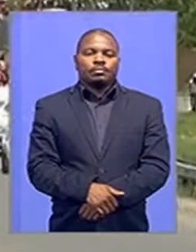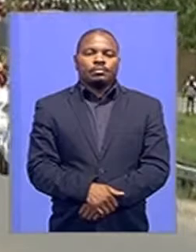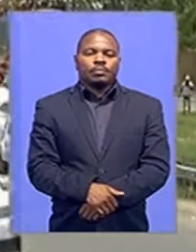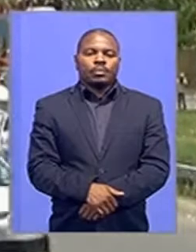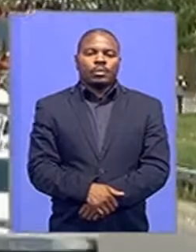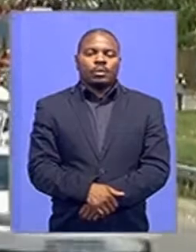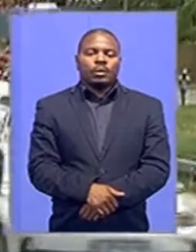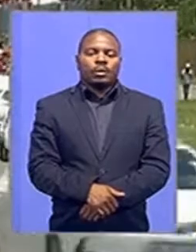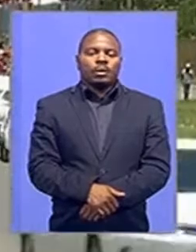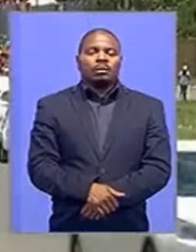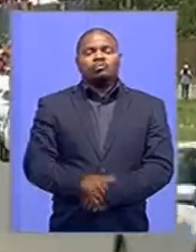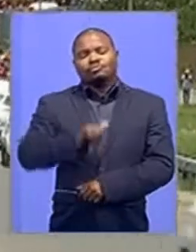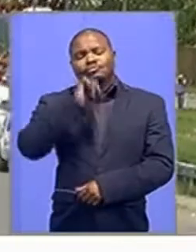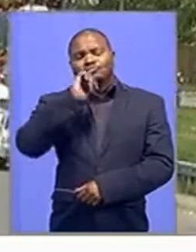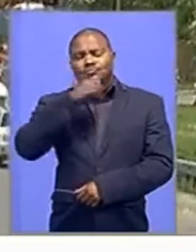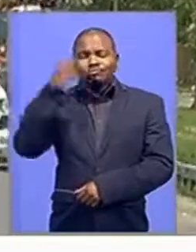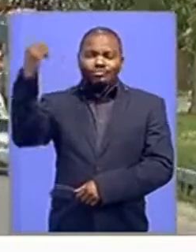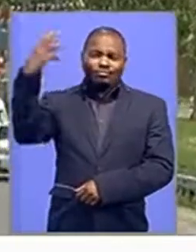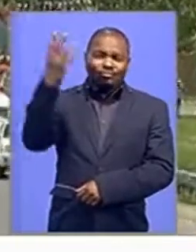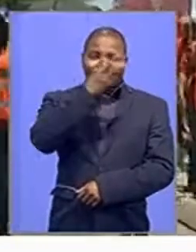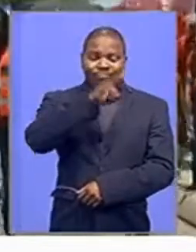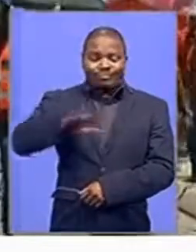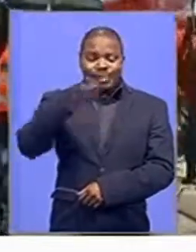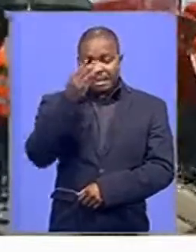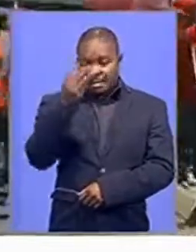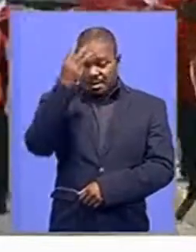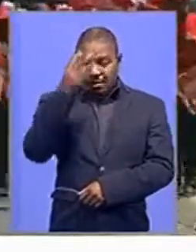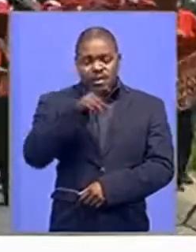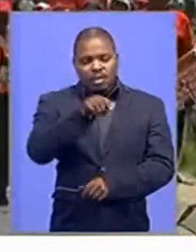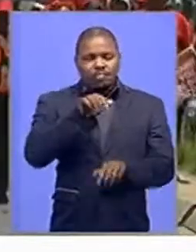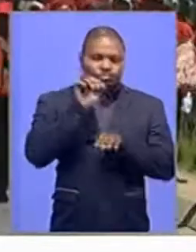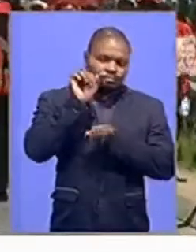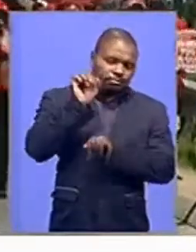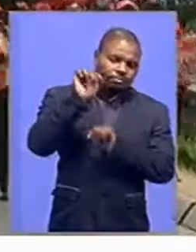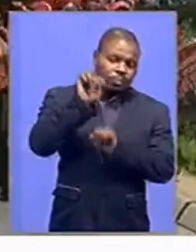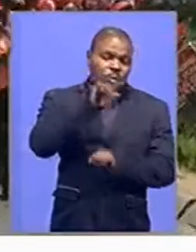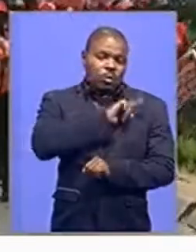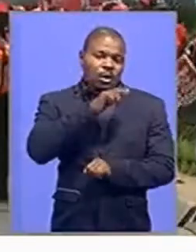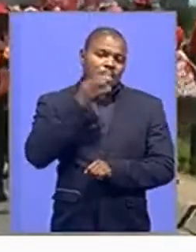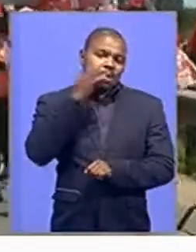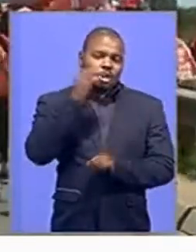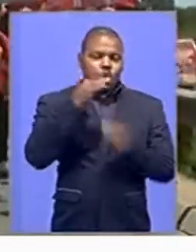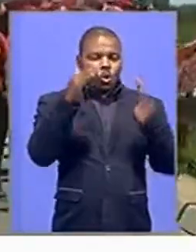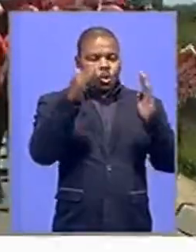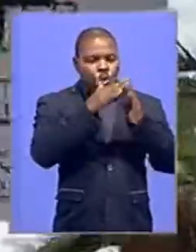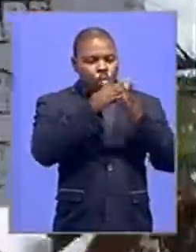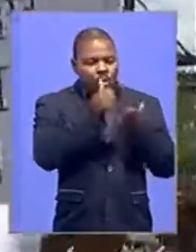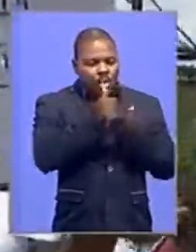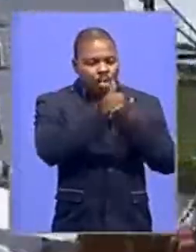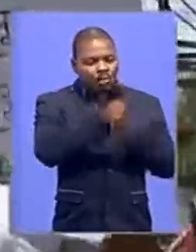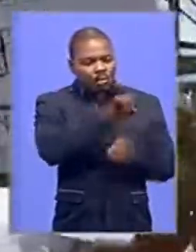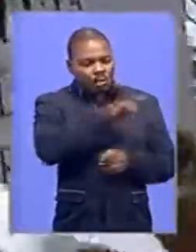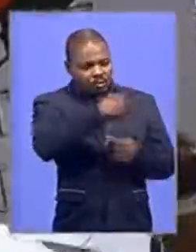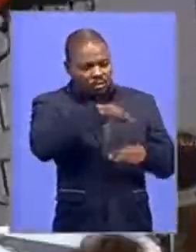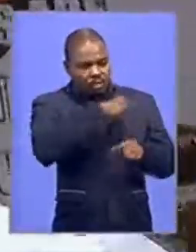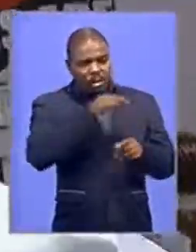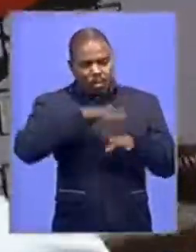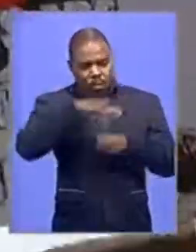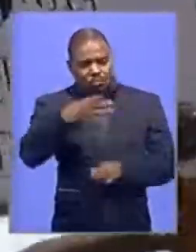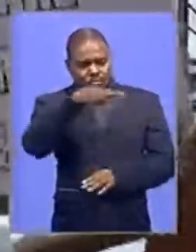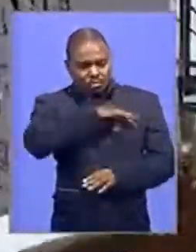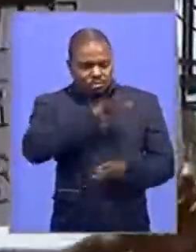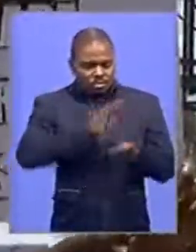Ba raletse mogote o tseneletseng wa Mahikeng ba batla badiredi pholo ba kwa malapeng ba thapiwa seleruri le go duela go feta dikete